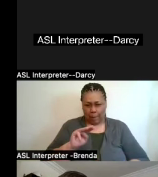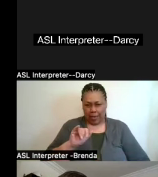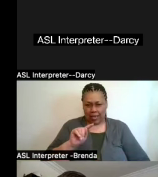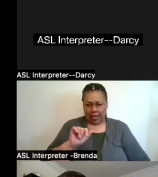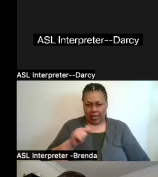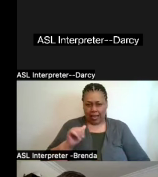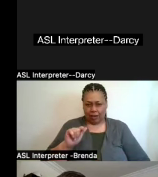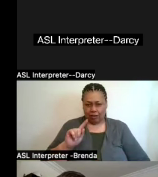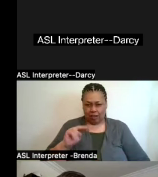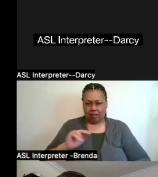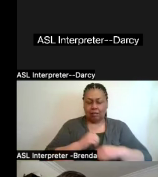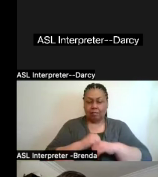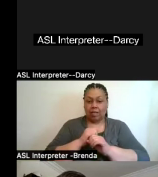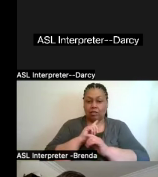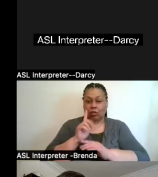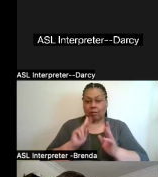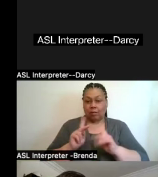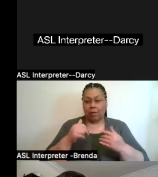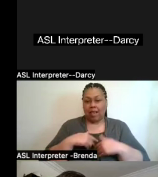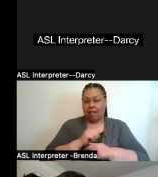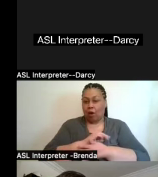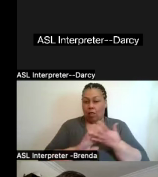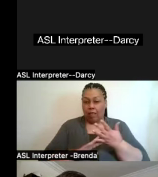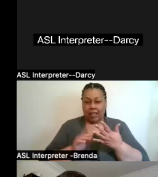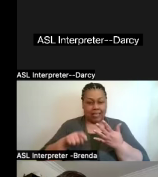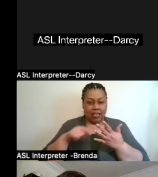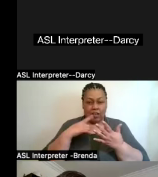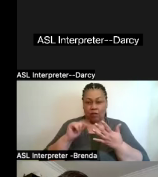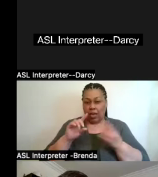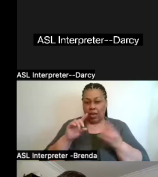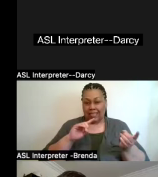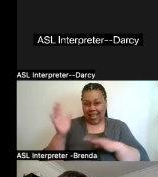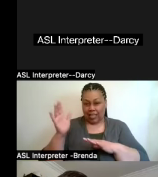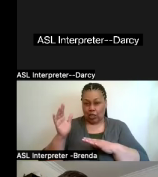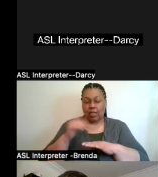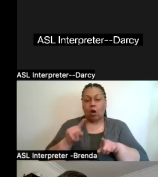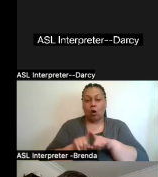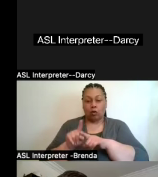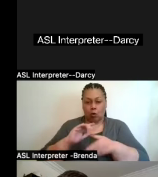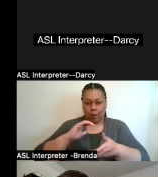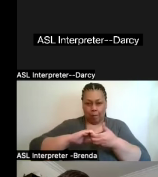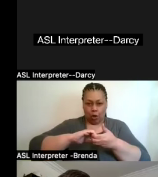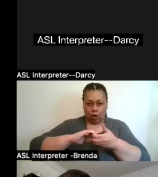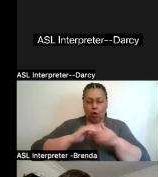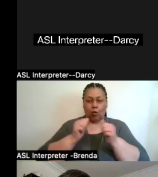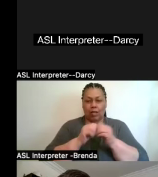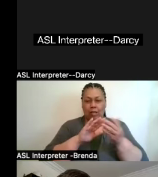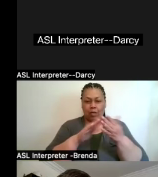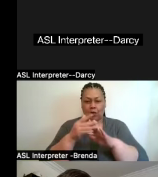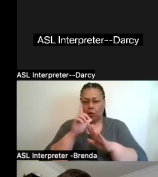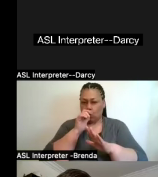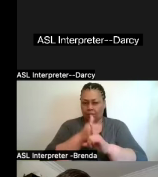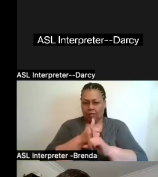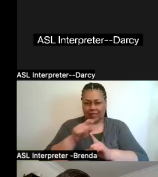that everybody has all the things they need before disasters. And then we also partner with, communities that need